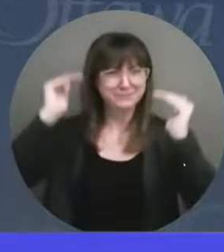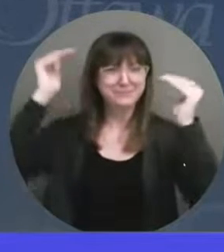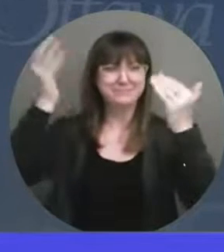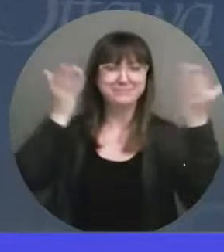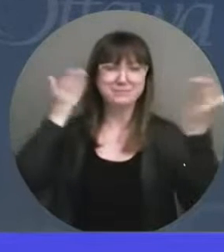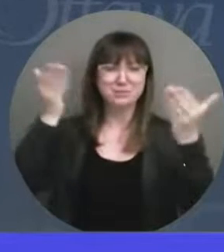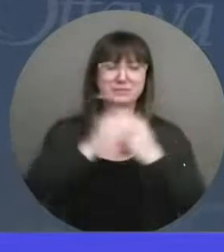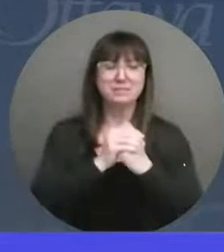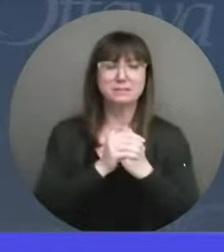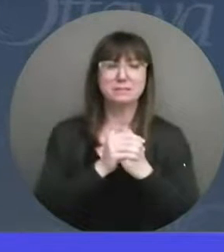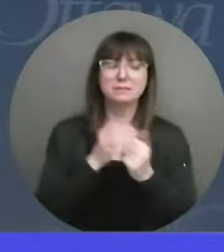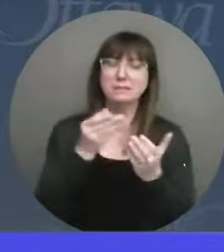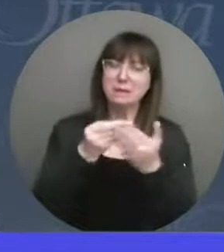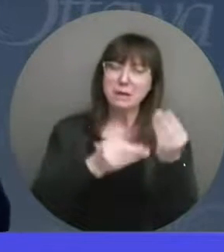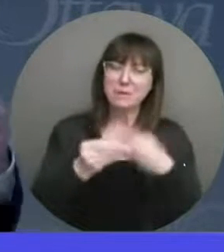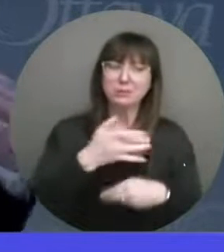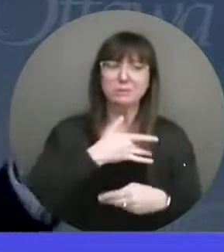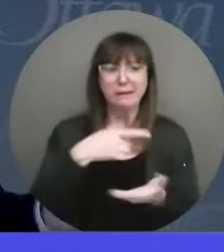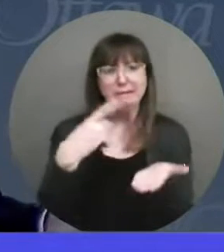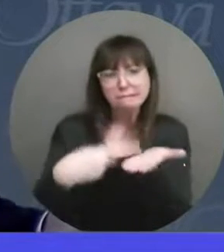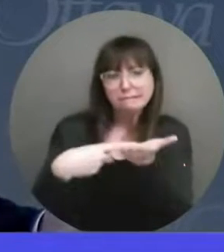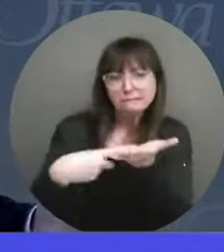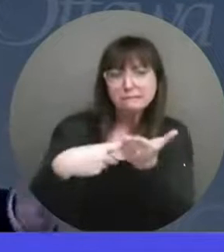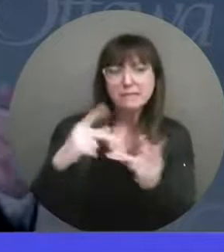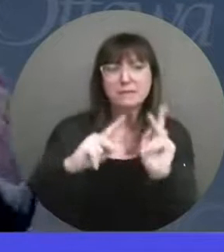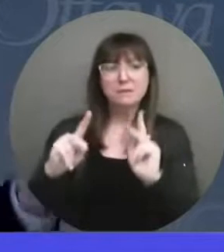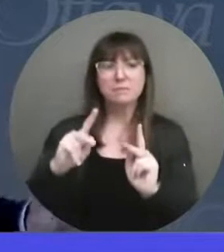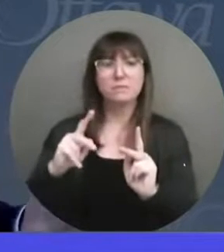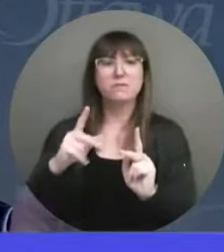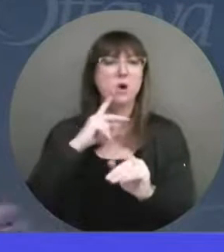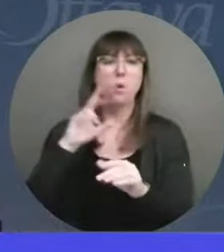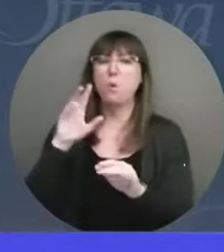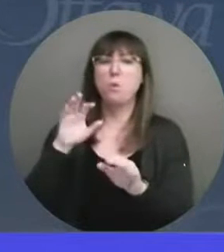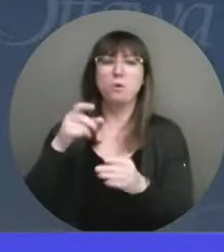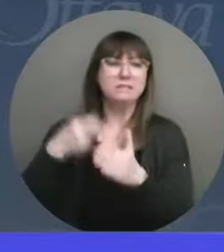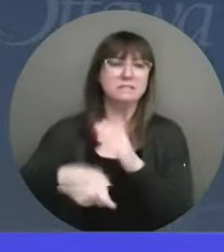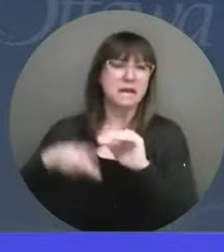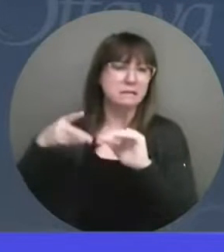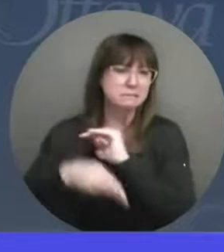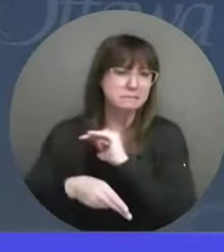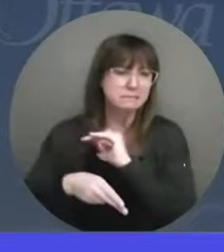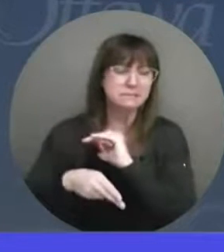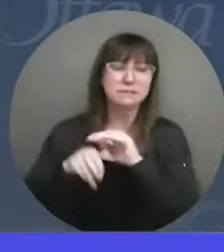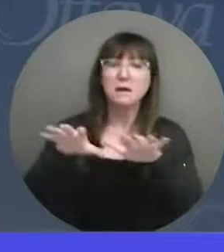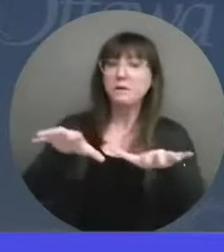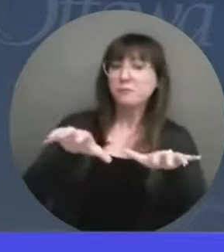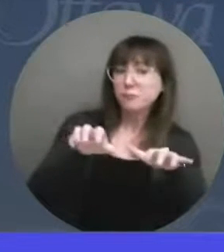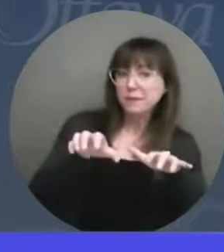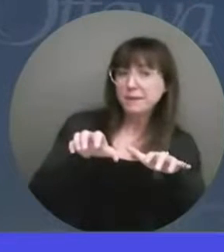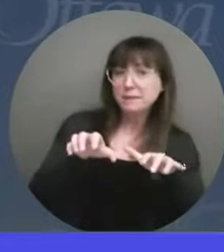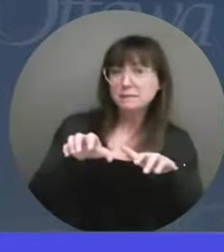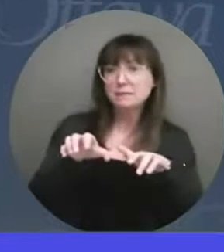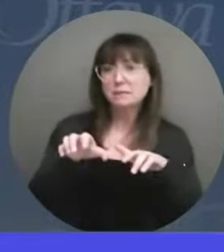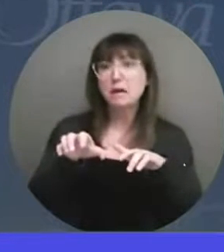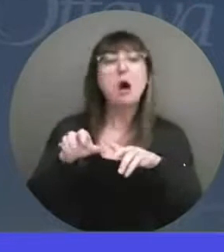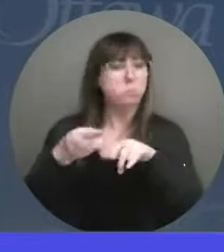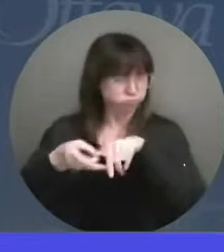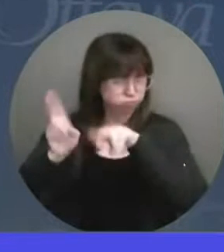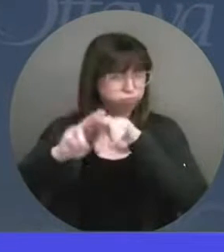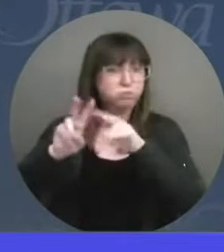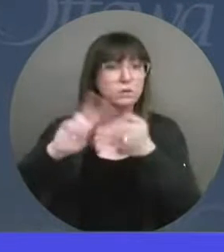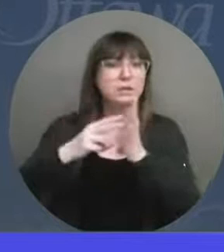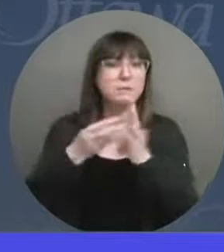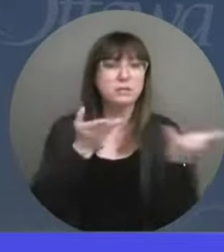budget time. There will be people that want a tax cut, a tax freeze. They want the rate to go up to provide even more